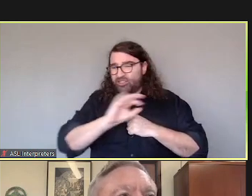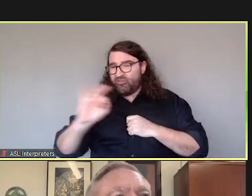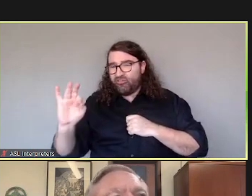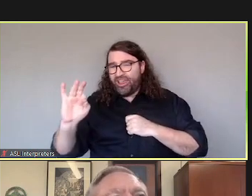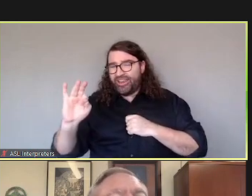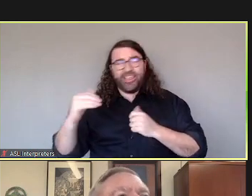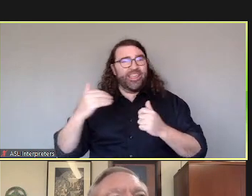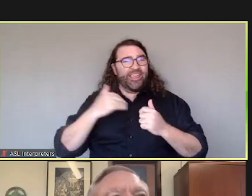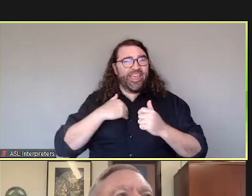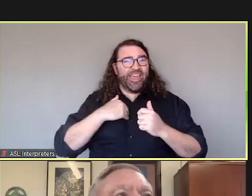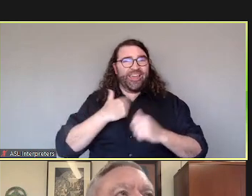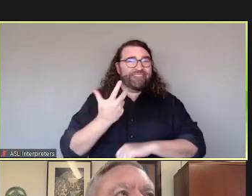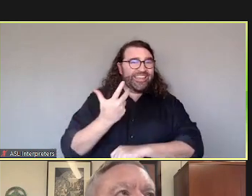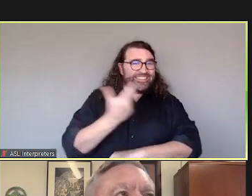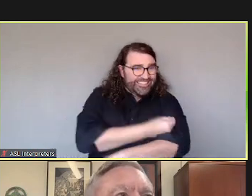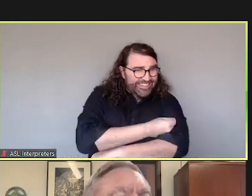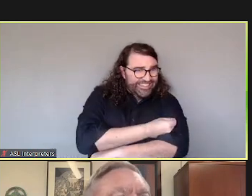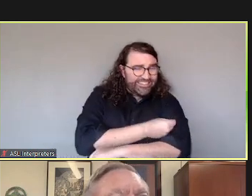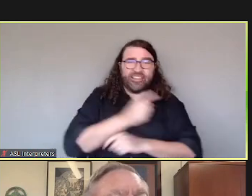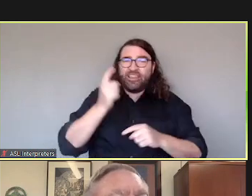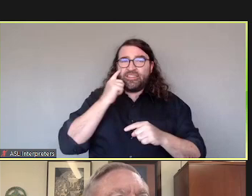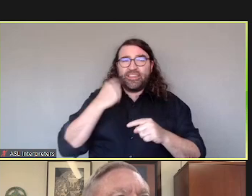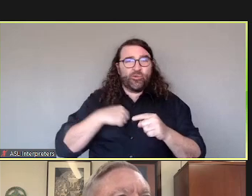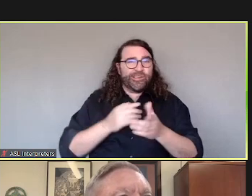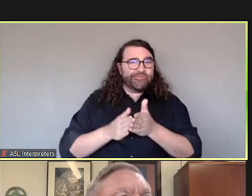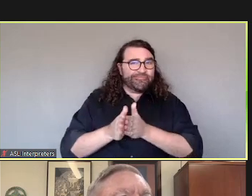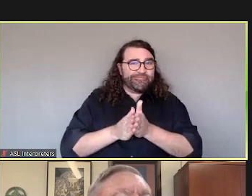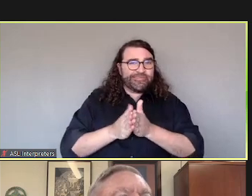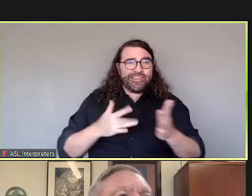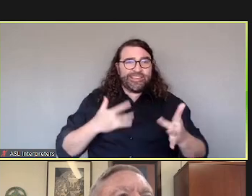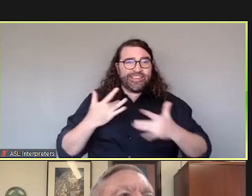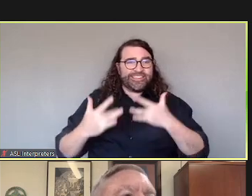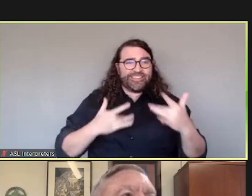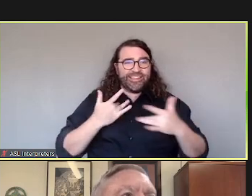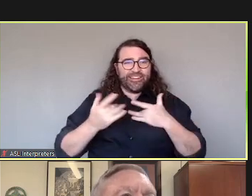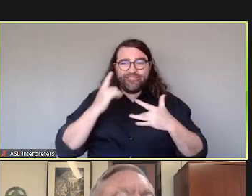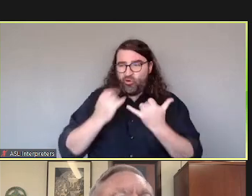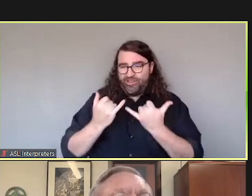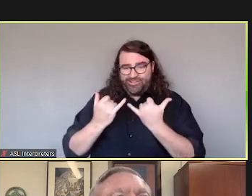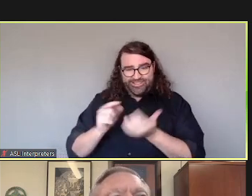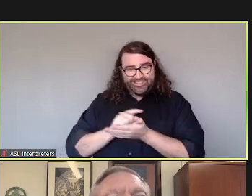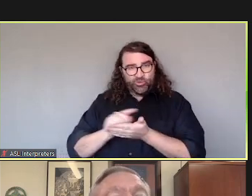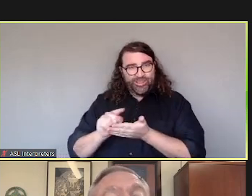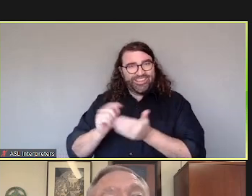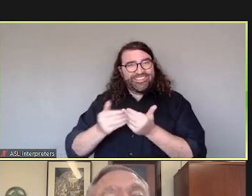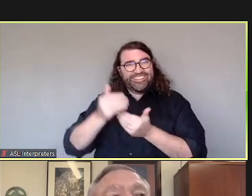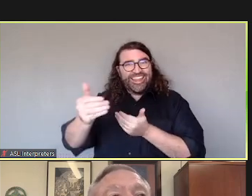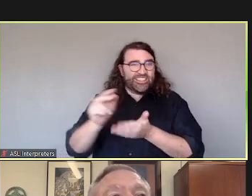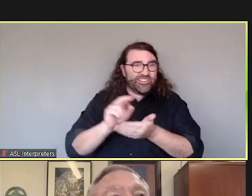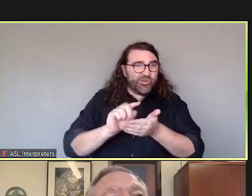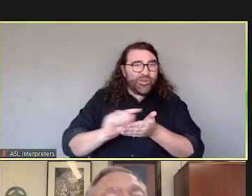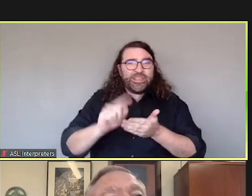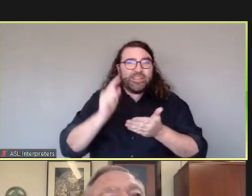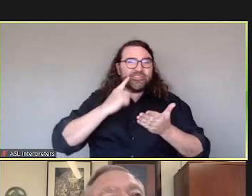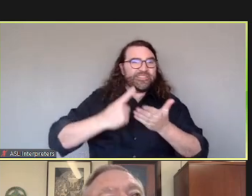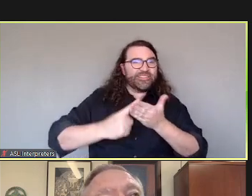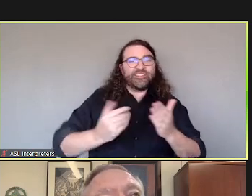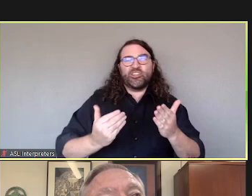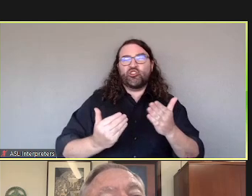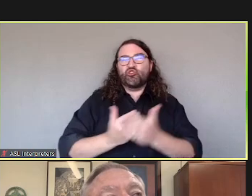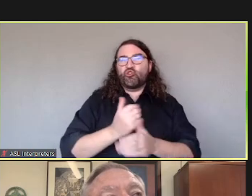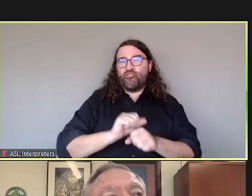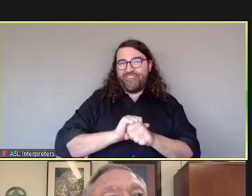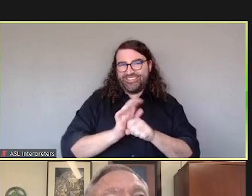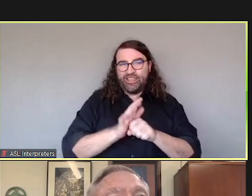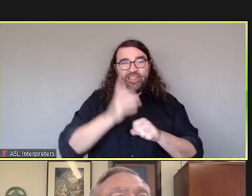vaccines, and I think we're all excited about the deliberations this week and next about the new vaccine for